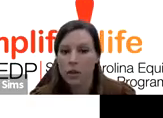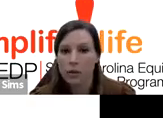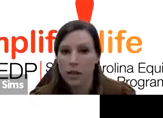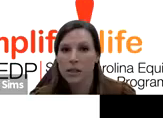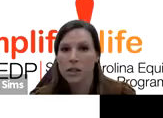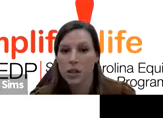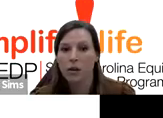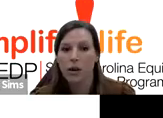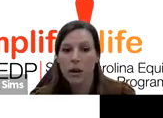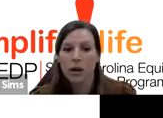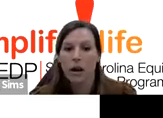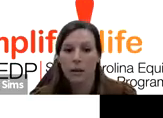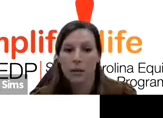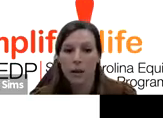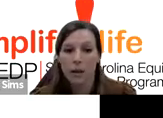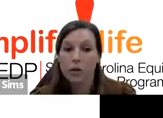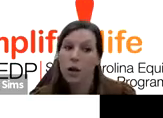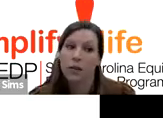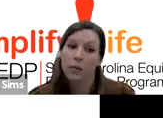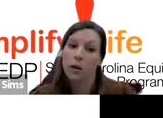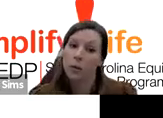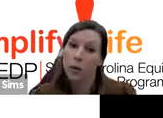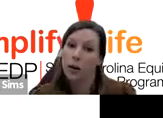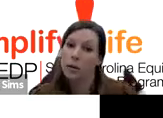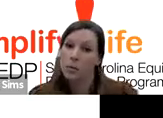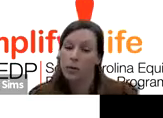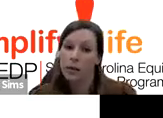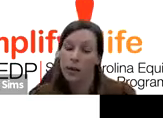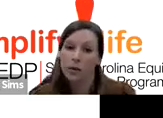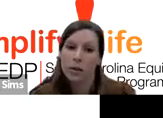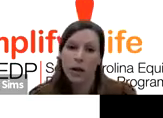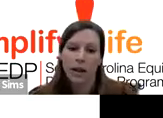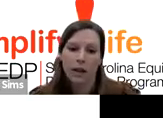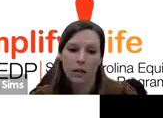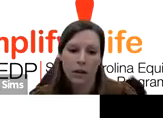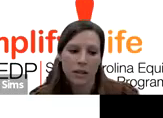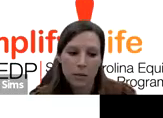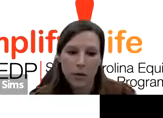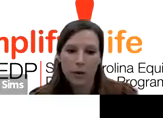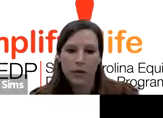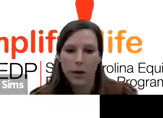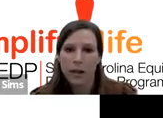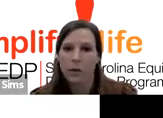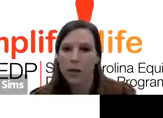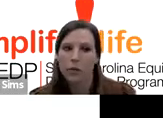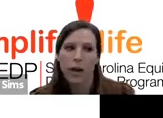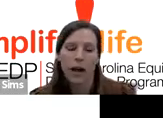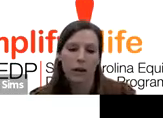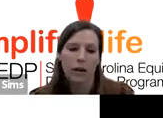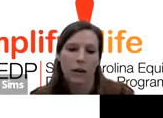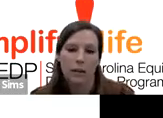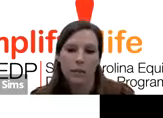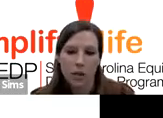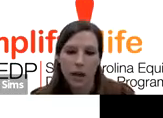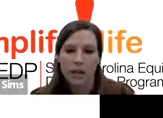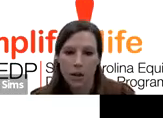in those circumstances, you know, those are available and our program does provide those. I think some folks forget that we do that.